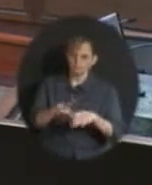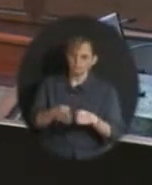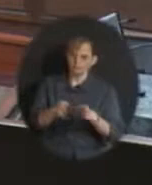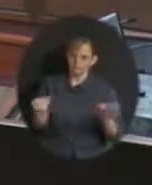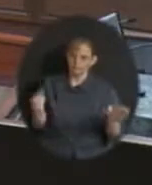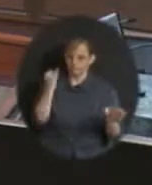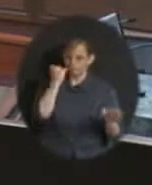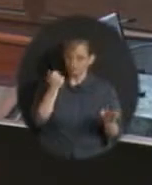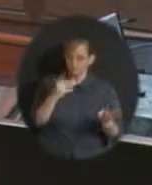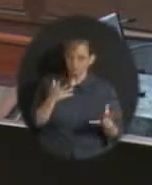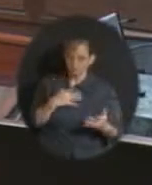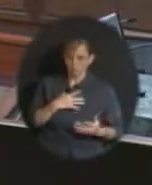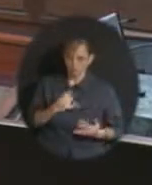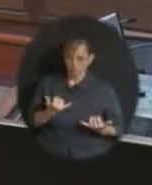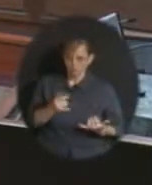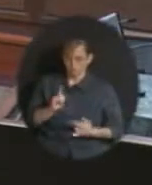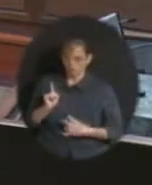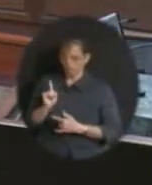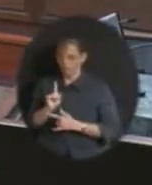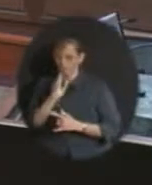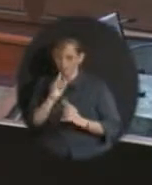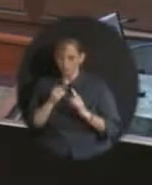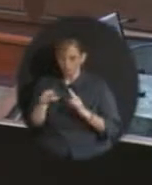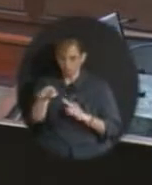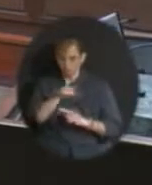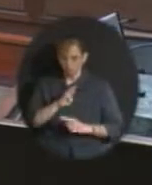anyone would like to address the board.